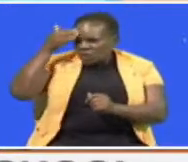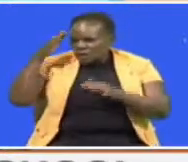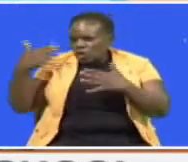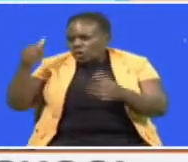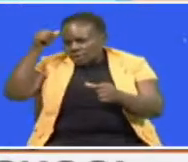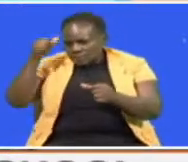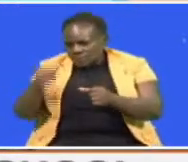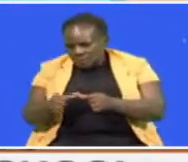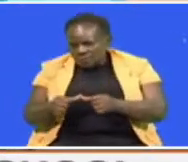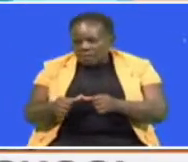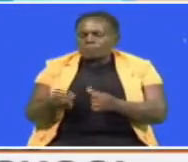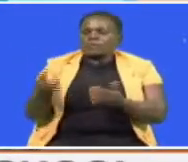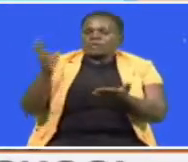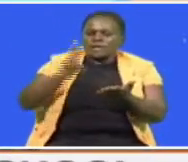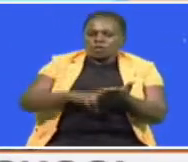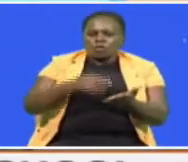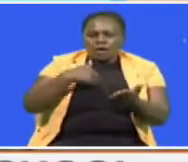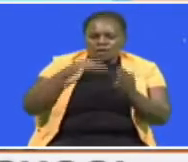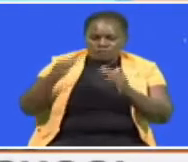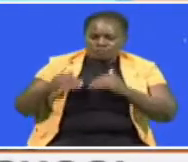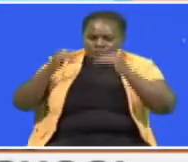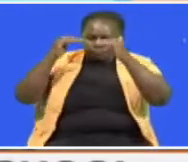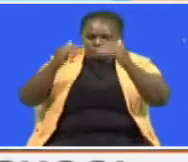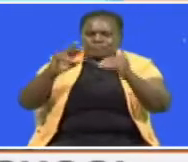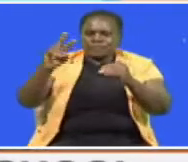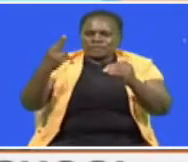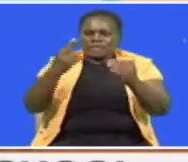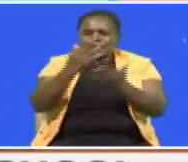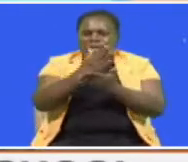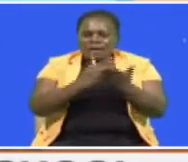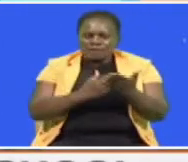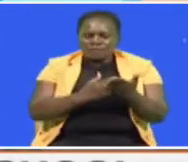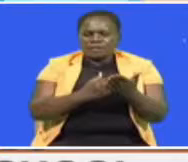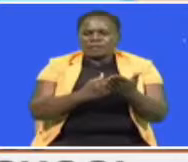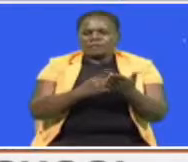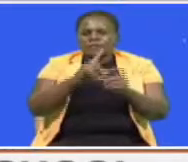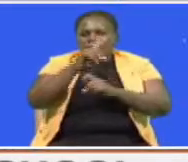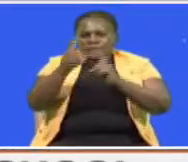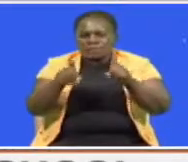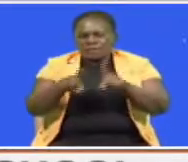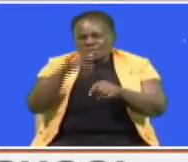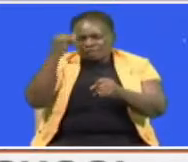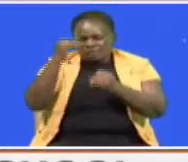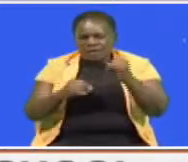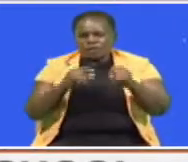nini, hiyo tuna record. Then midterm, wanafanya. Then end term.